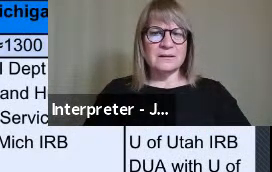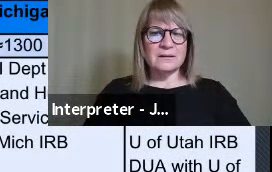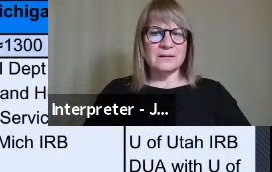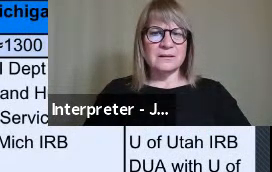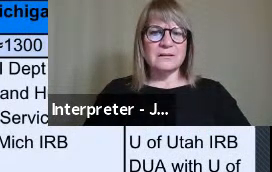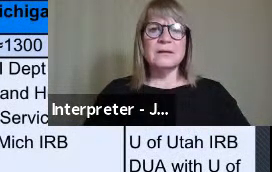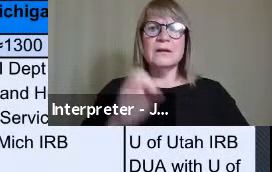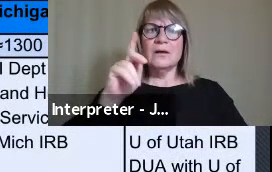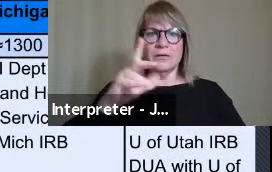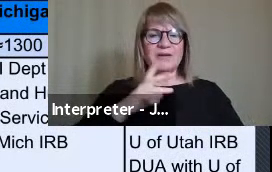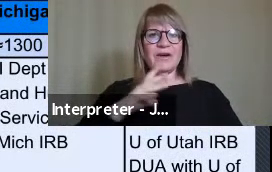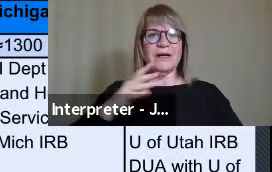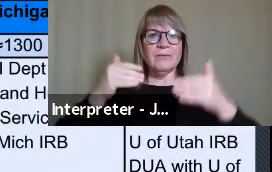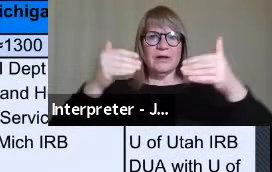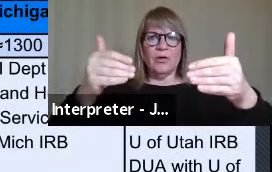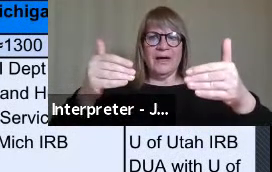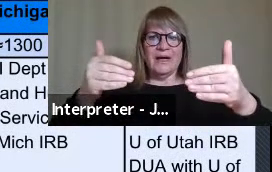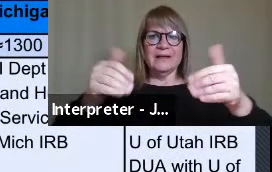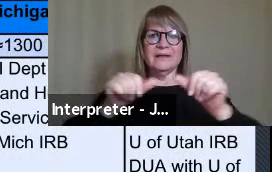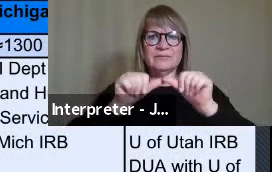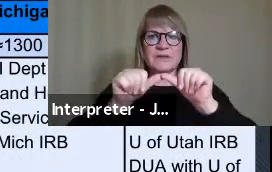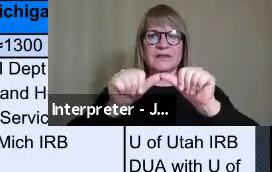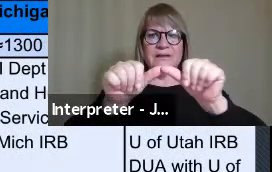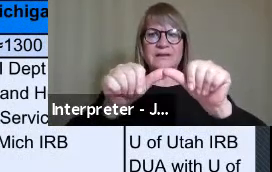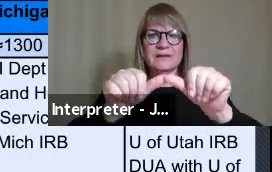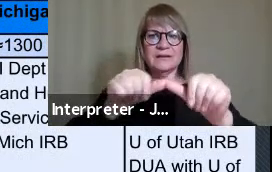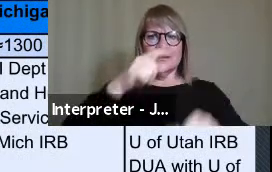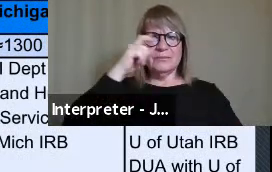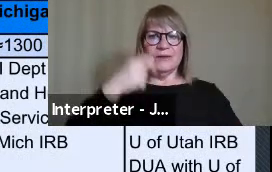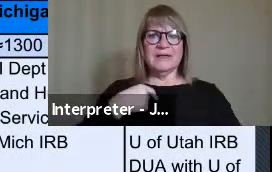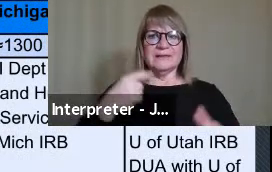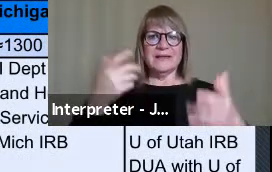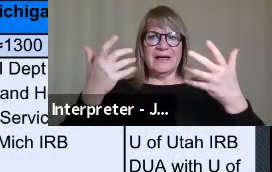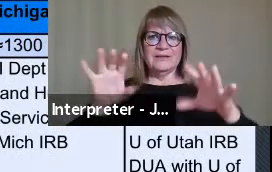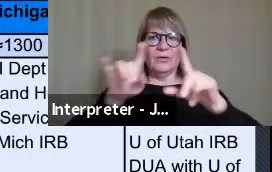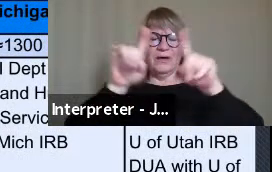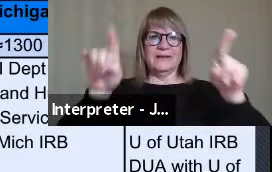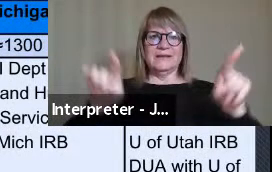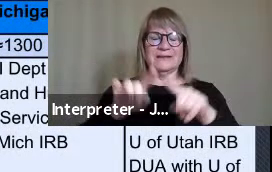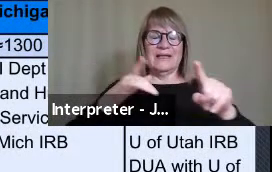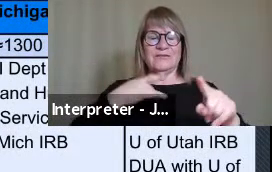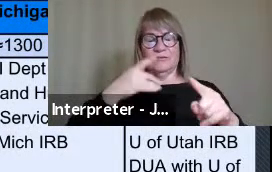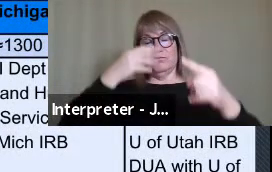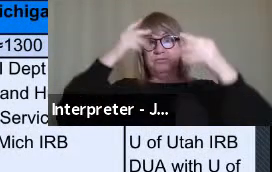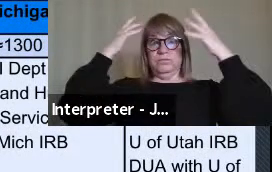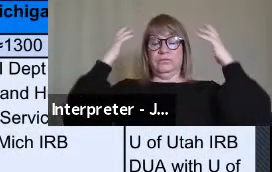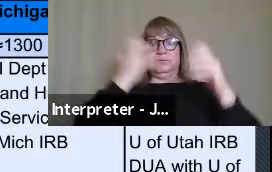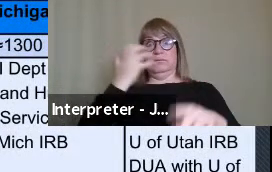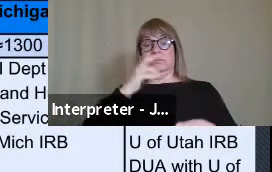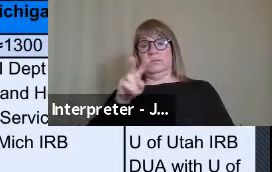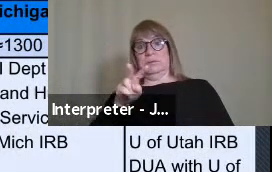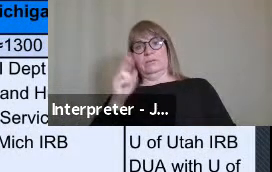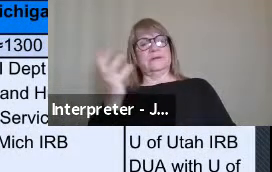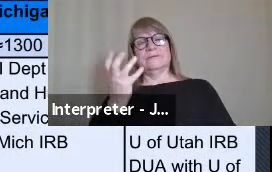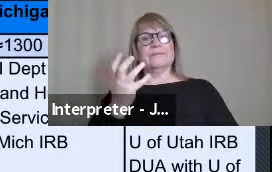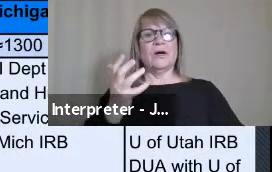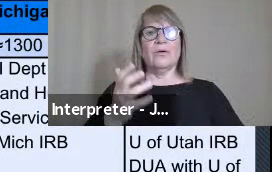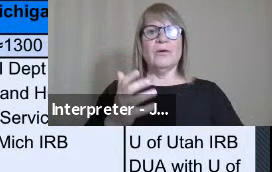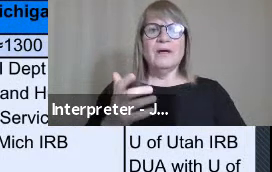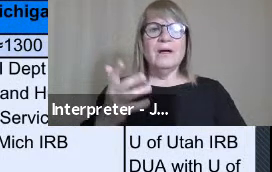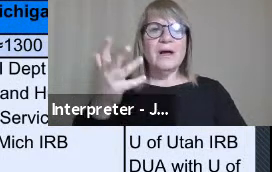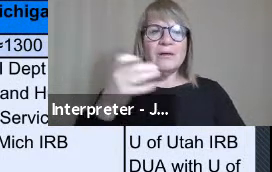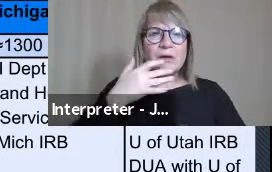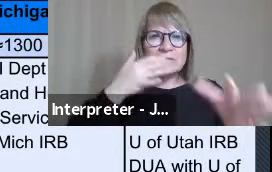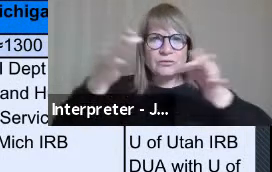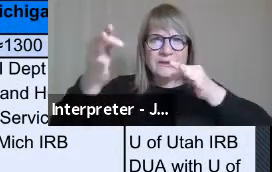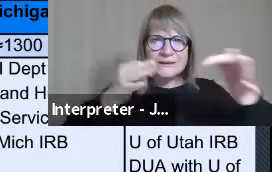okay i'm gonna go ahead and keep going because i i don't want the slide to be overwhelming and i want to get everyone oriented to